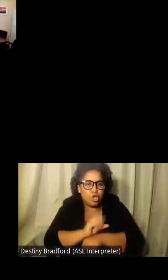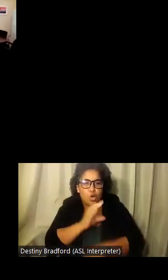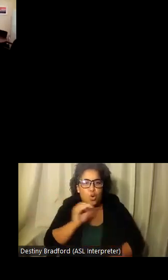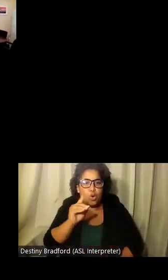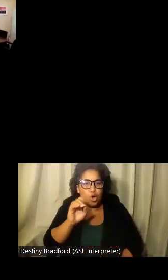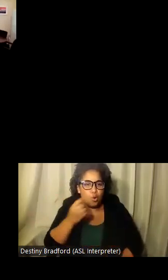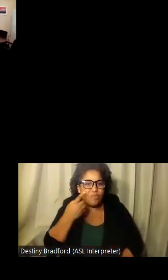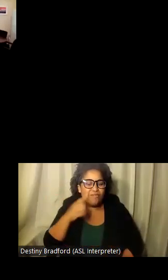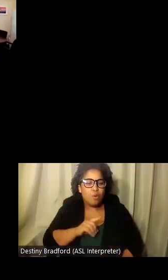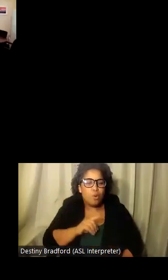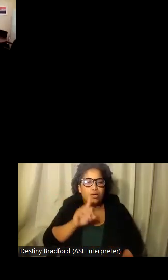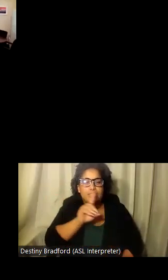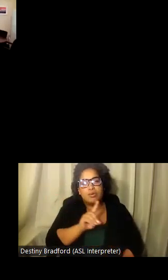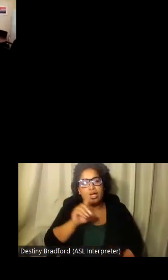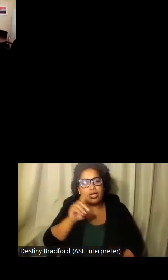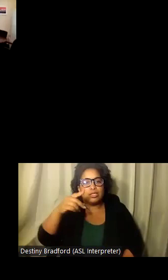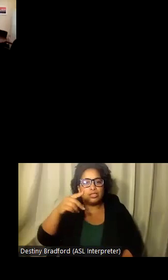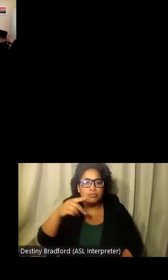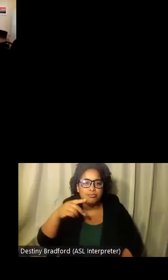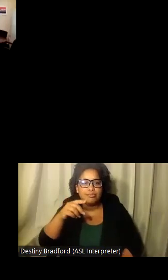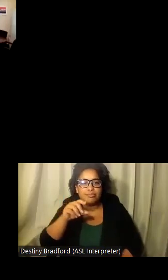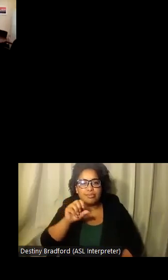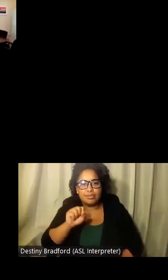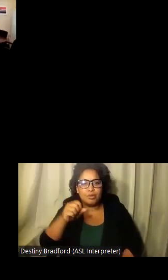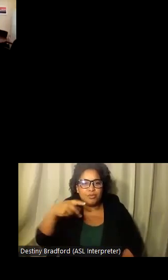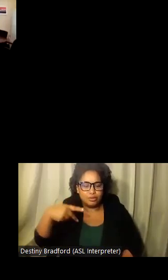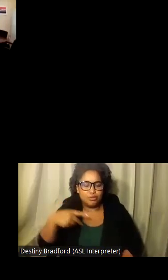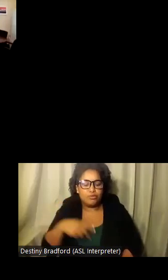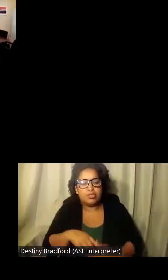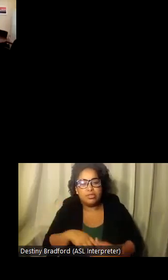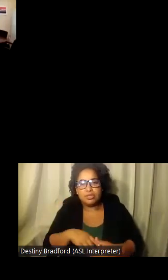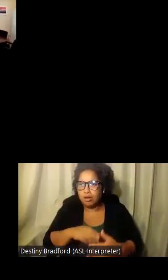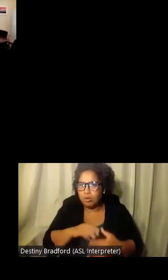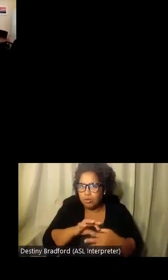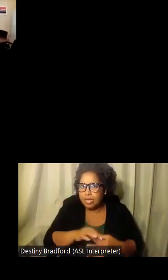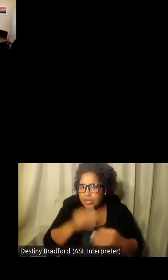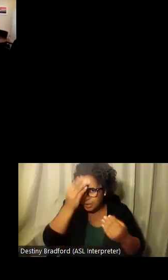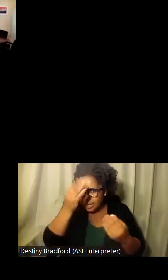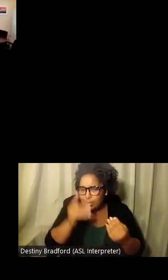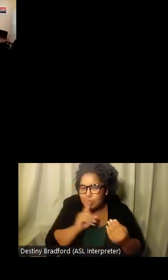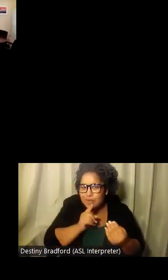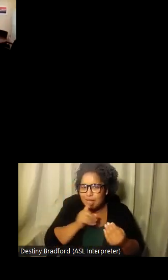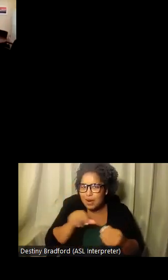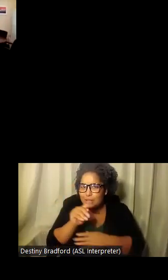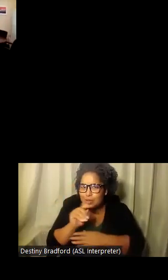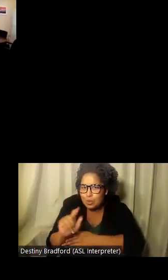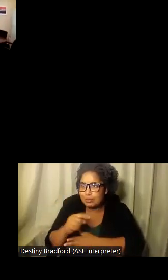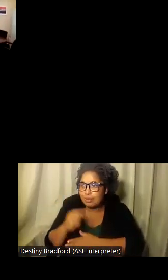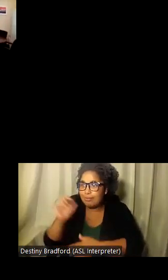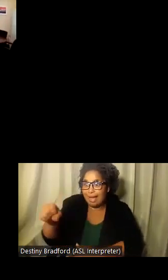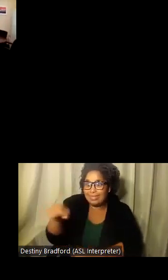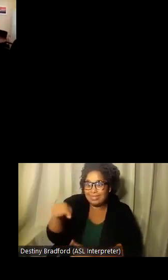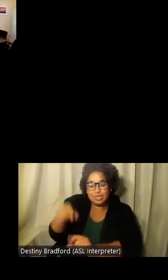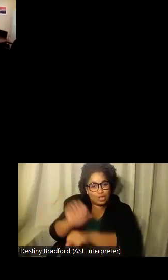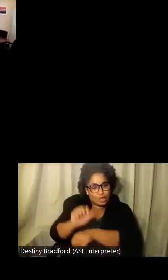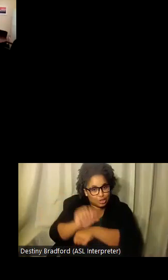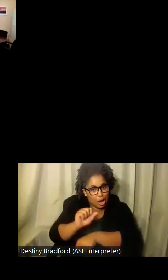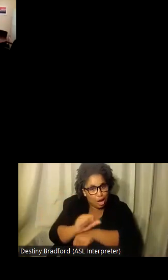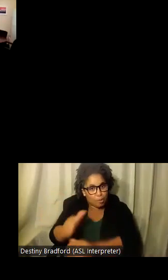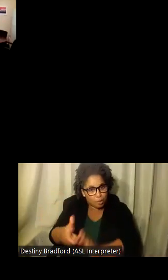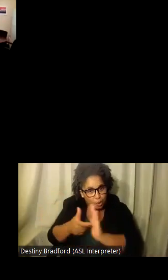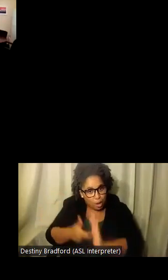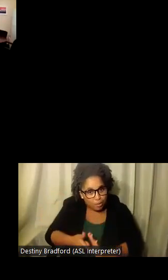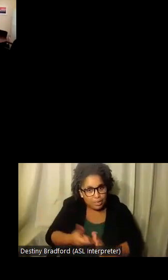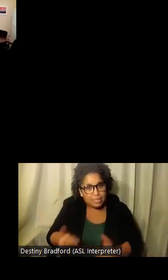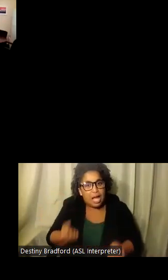direct support professionals. And data, this is another yet a tool and toolbox to be able to say, yes, these are the jobs, these are the job requirements, this